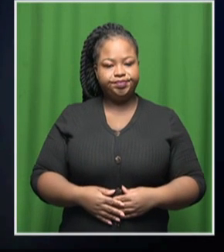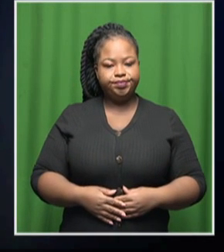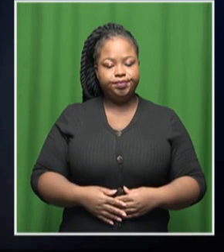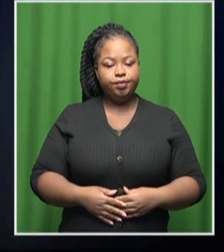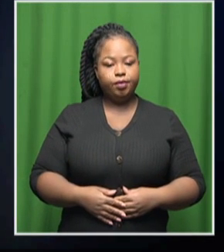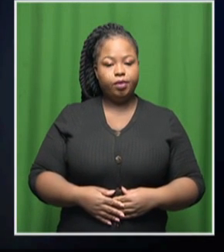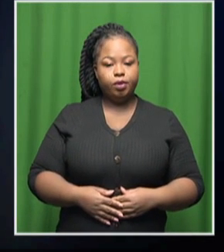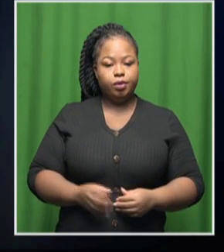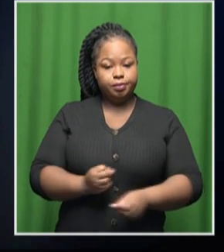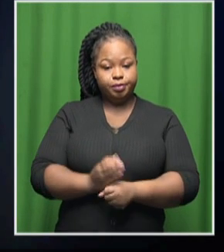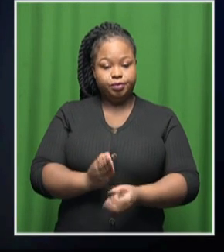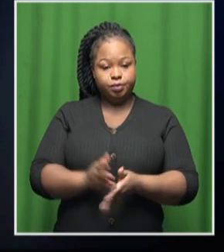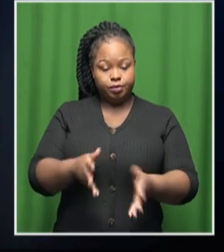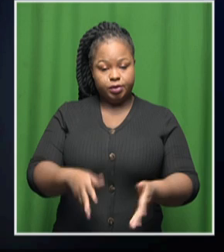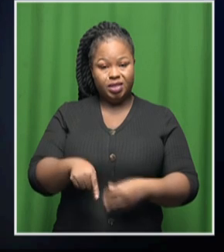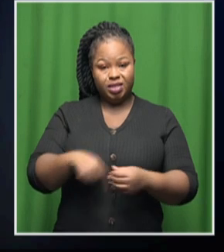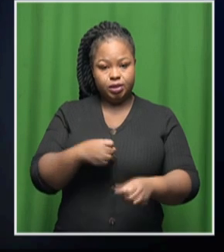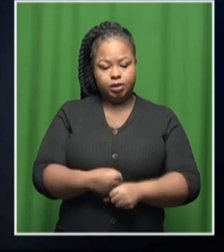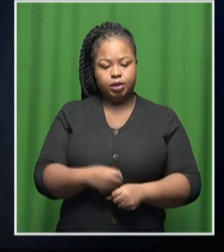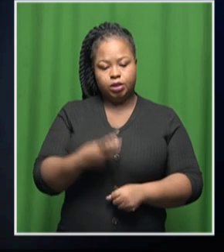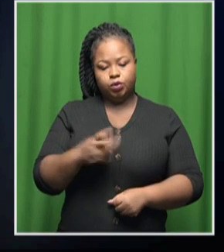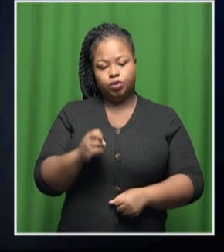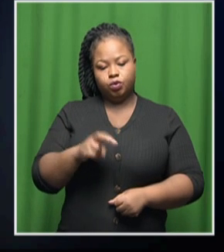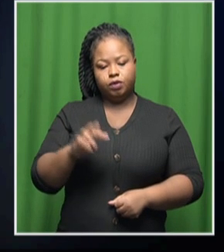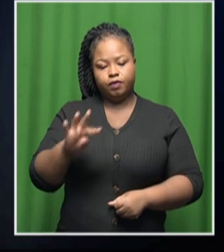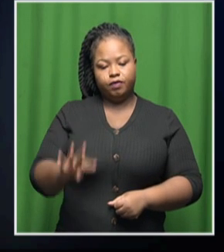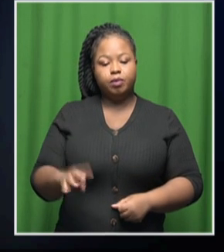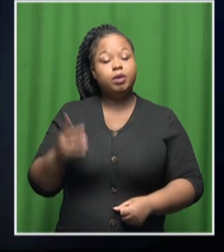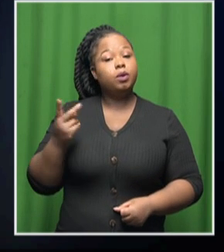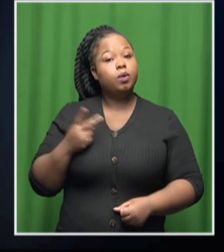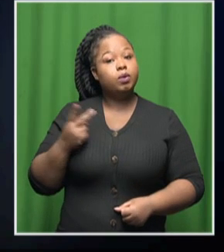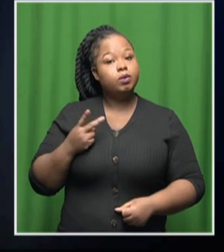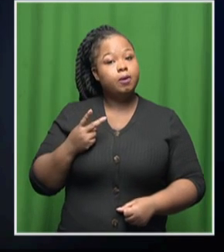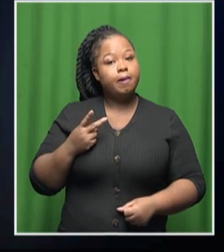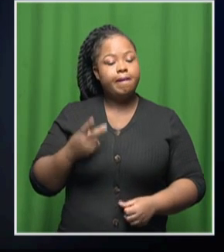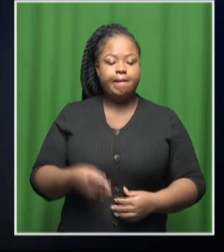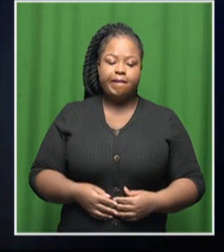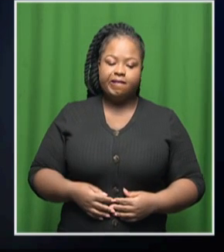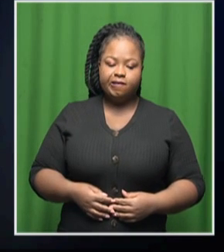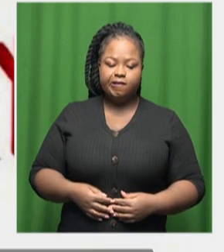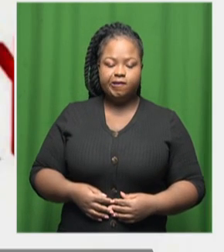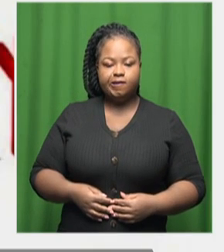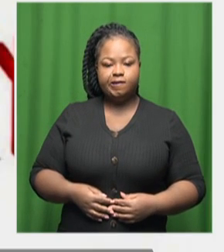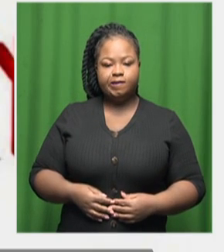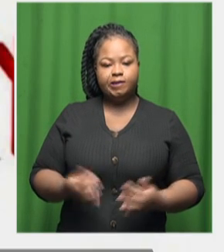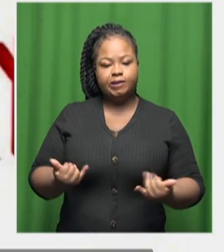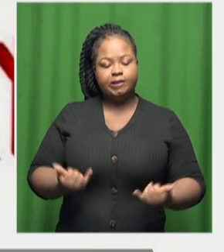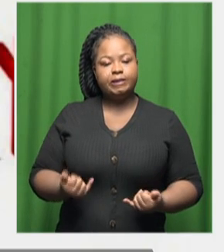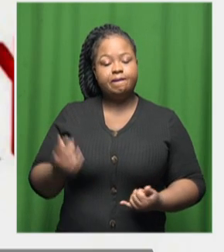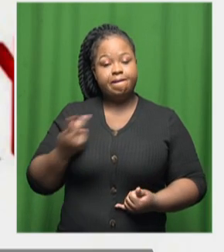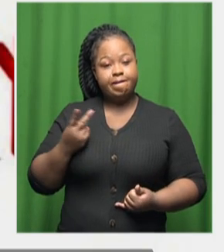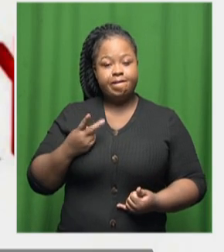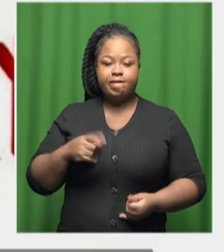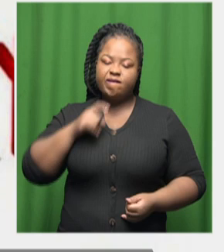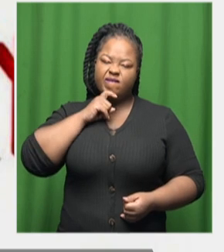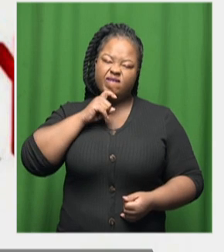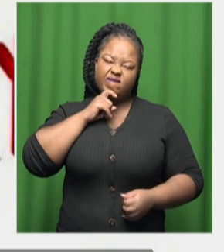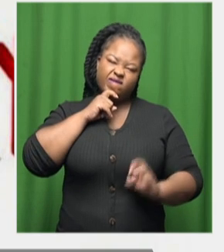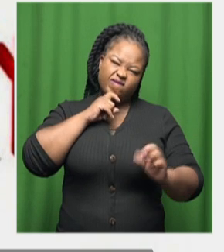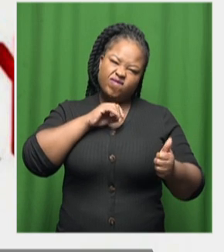into this 2024 year. So as well as the platform actually being used in